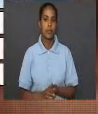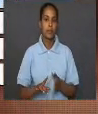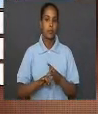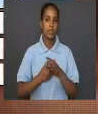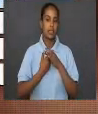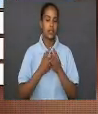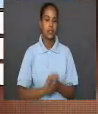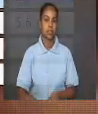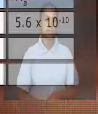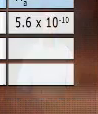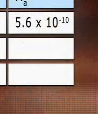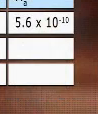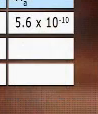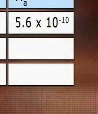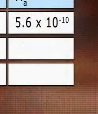Begin.